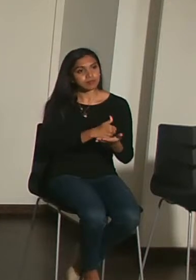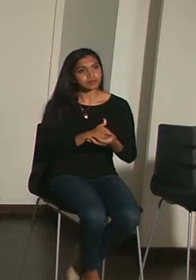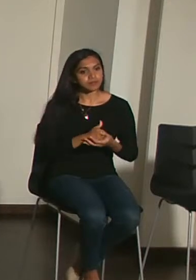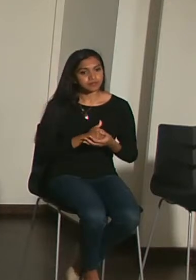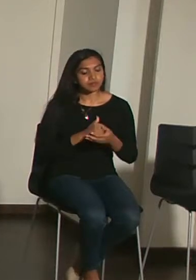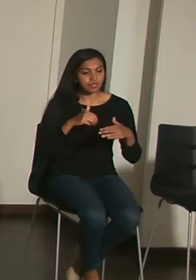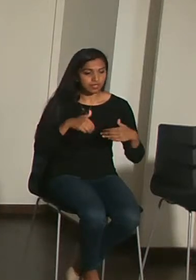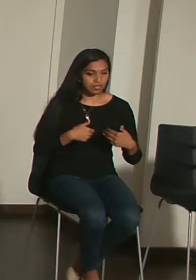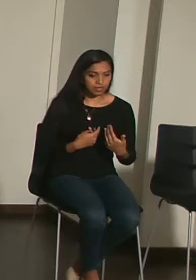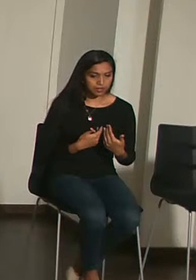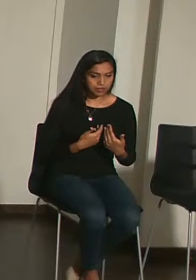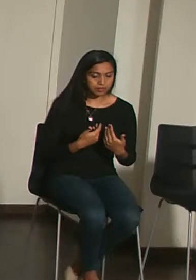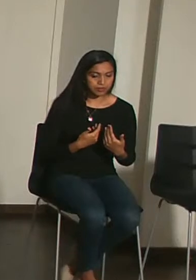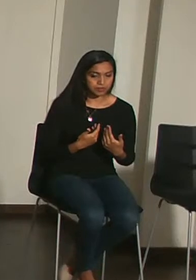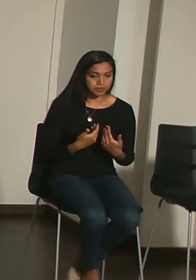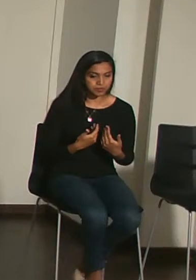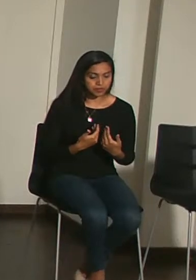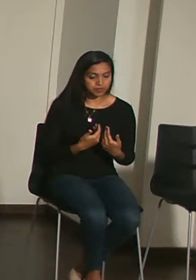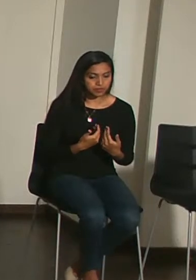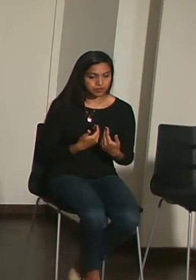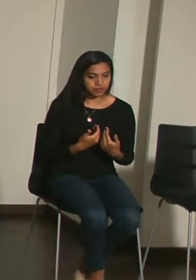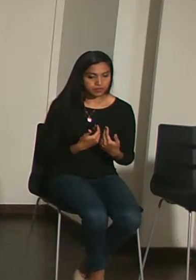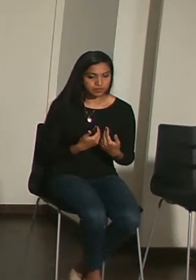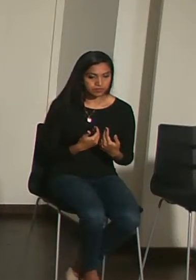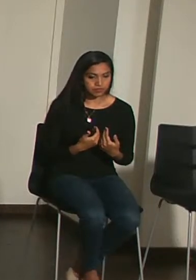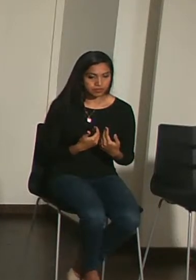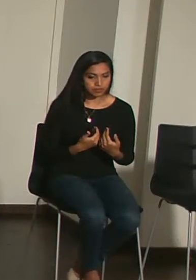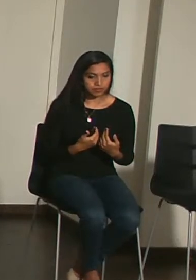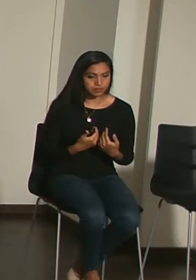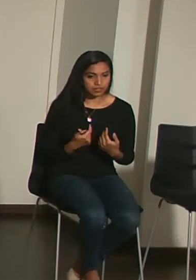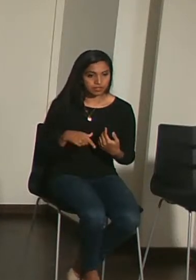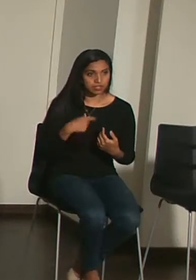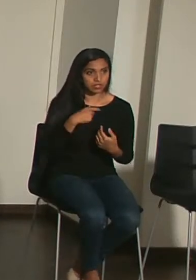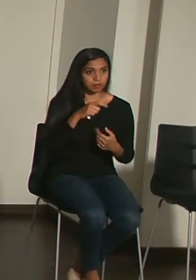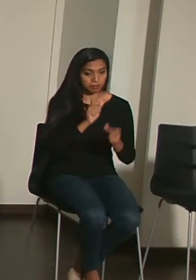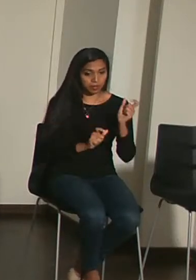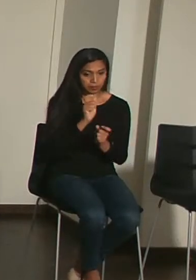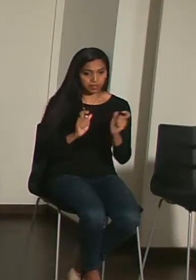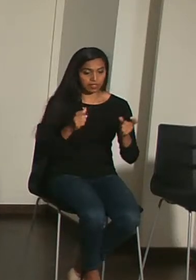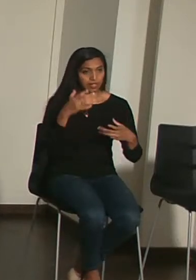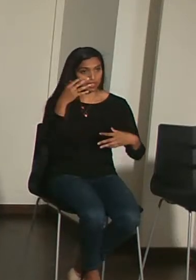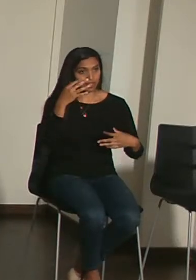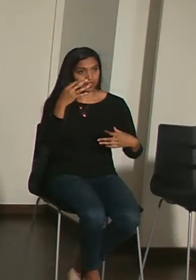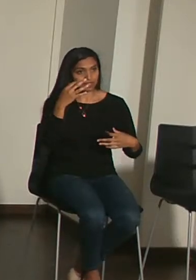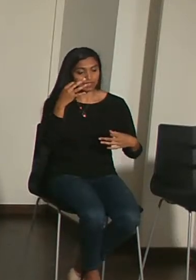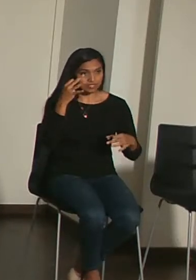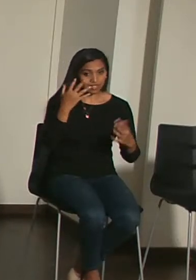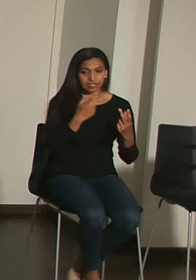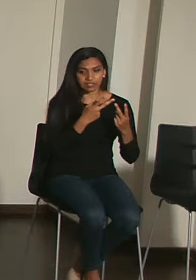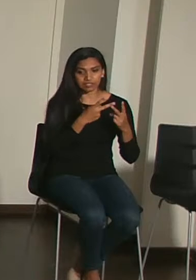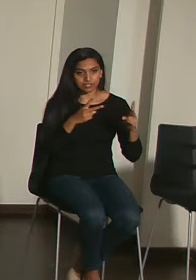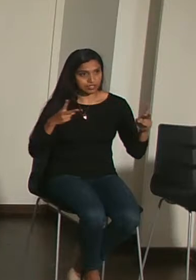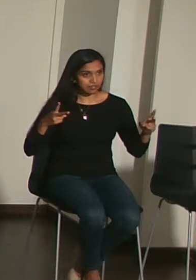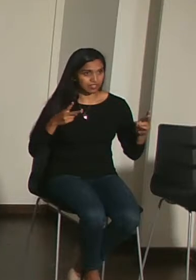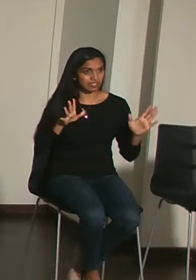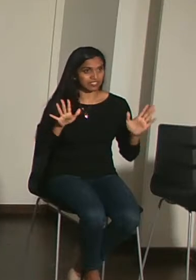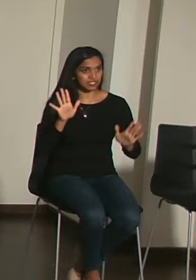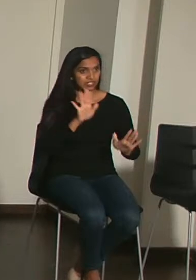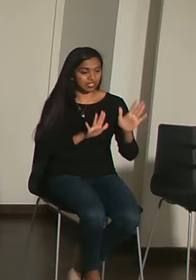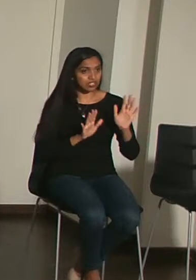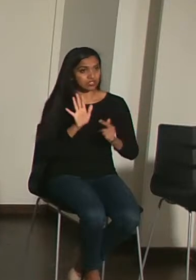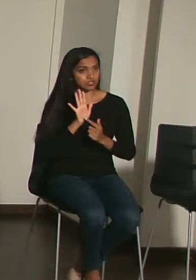let go of this um, identity of this performance that we put up in a public and a private space, and what it